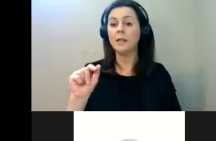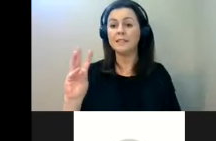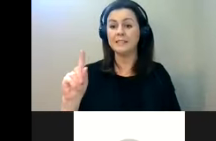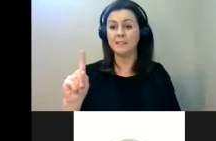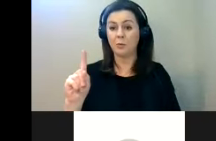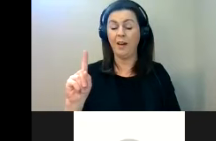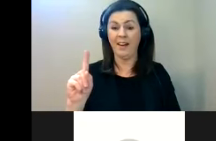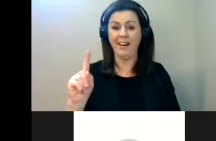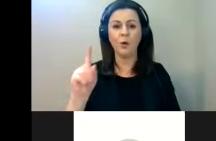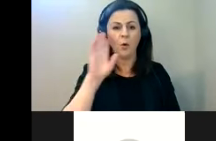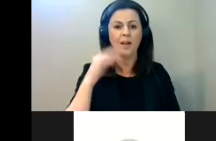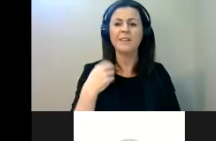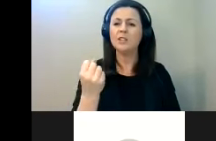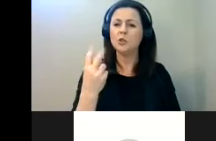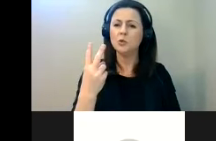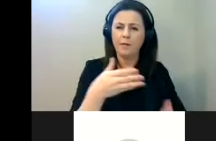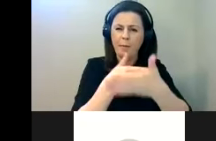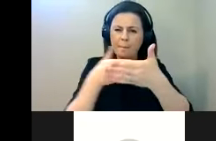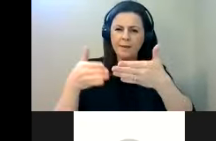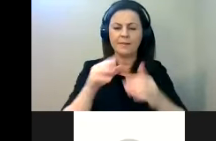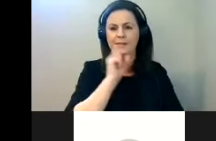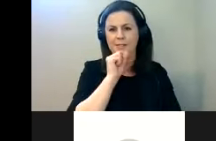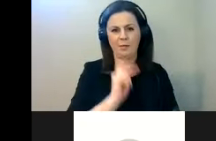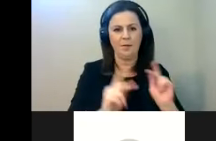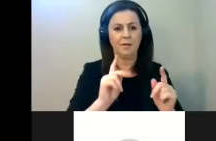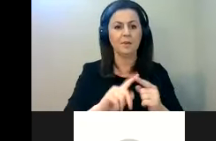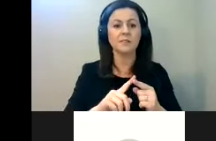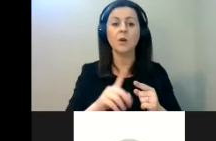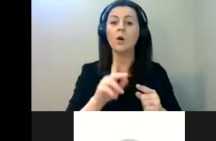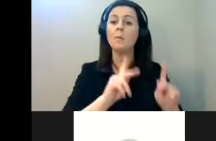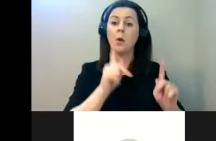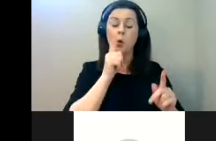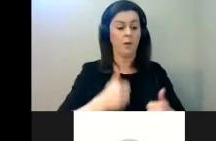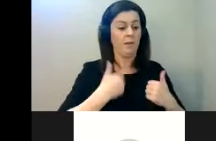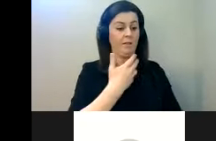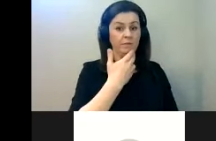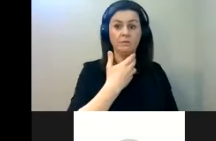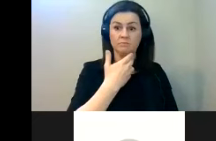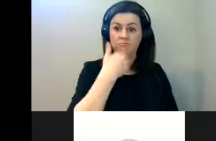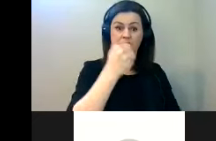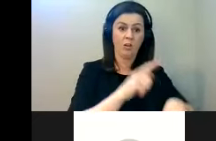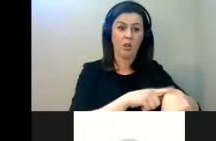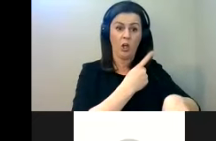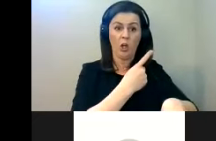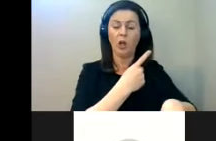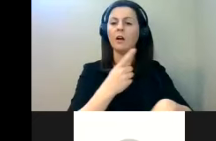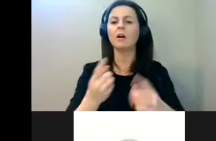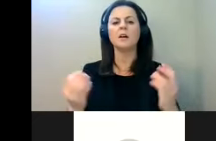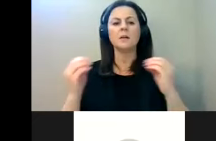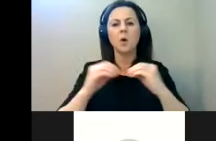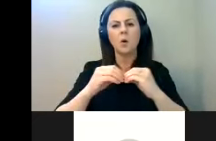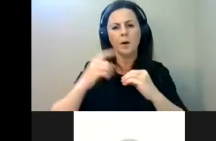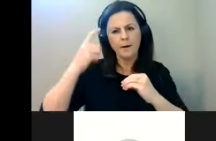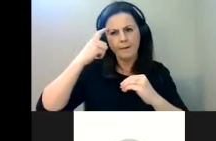With longevity can come an increase in medical issues affecting cognitive ability,